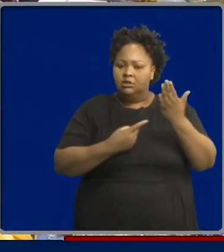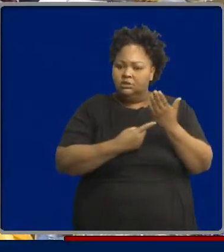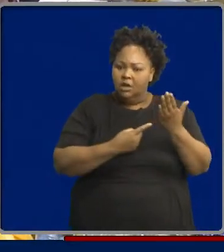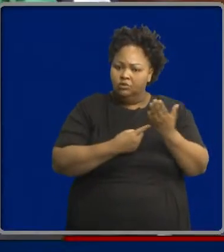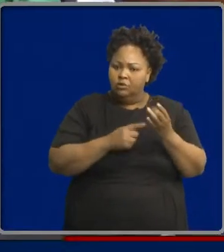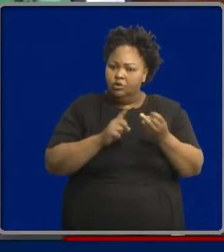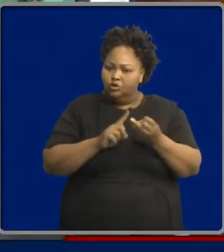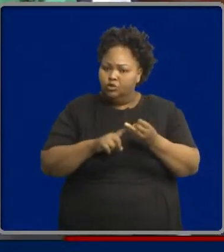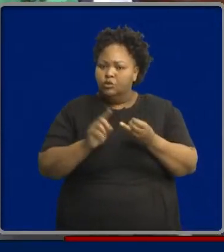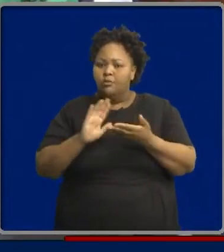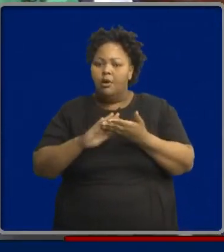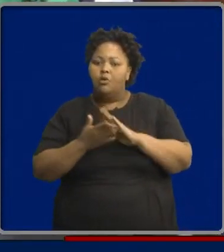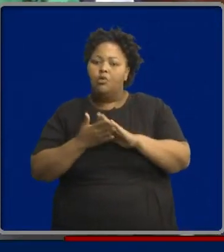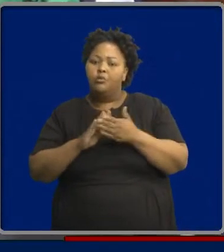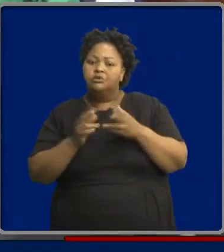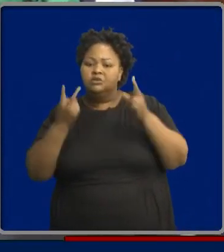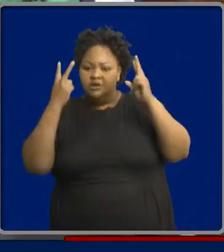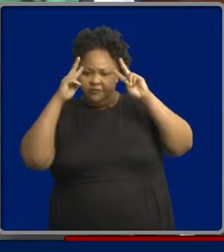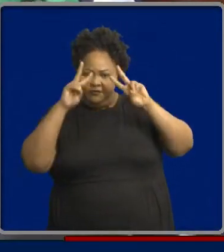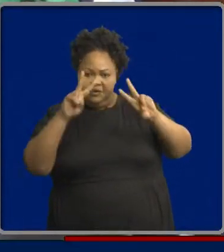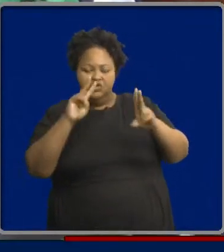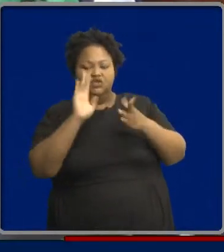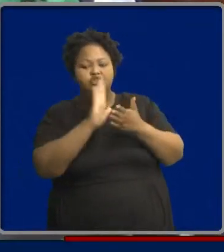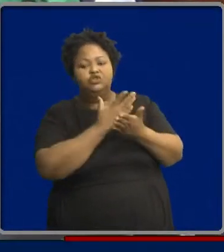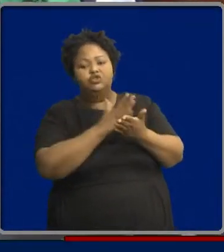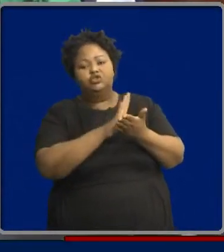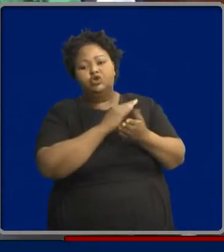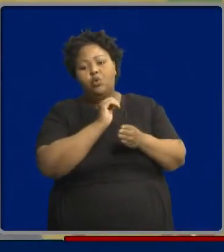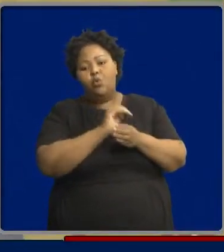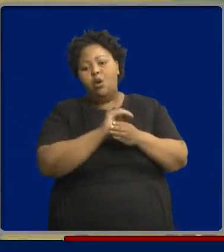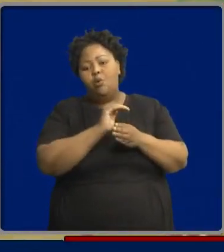towards a shared vision.